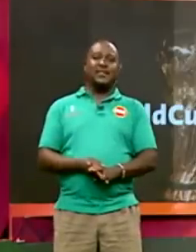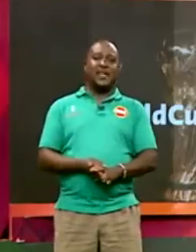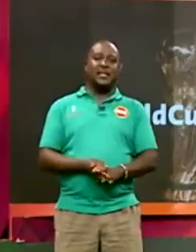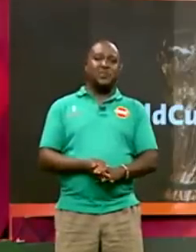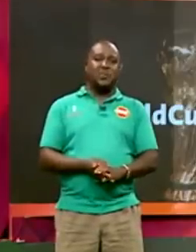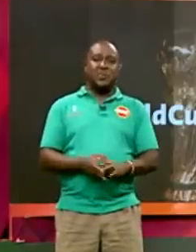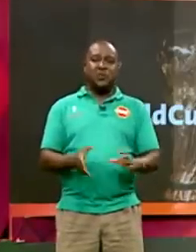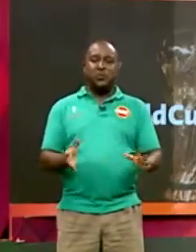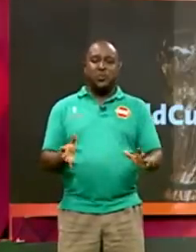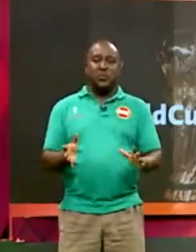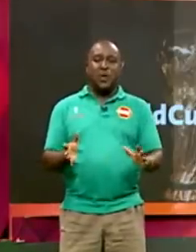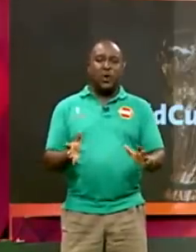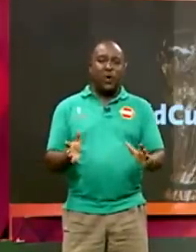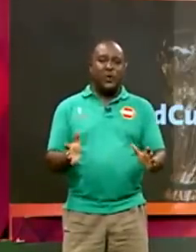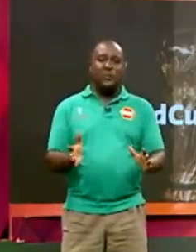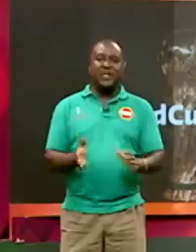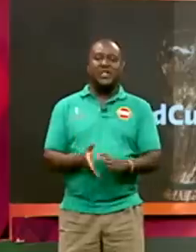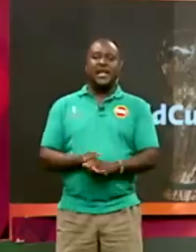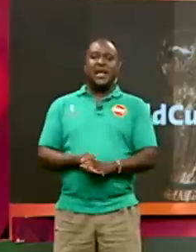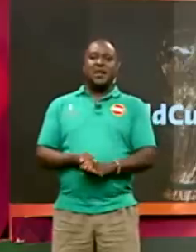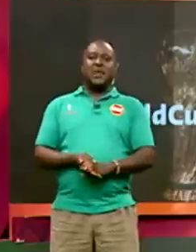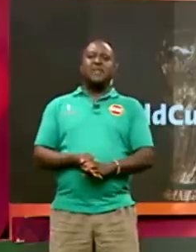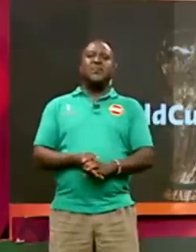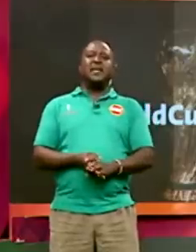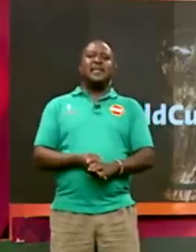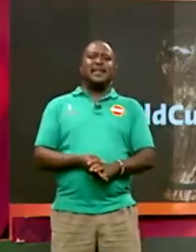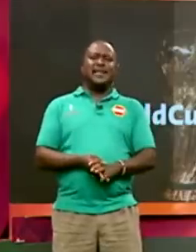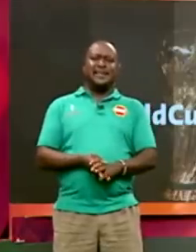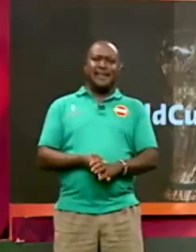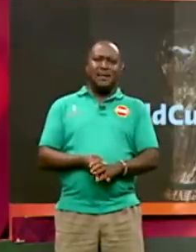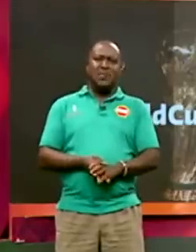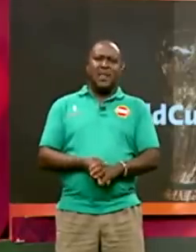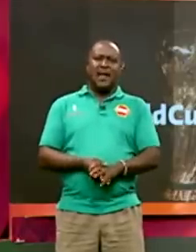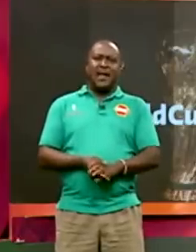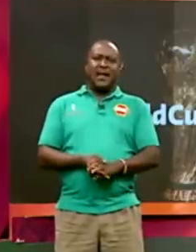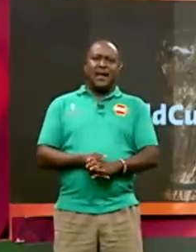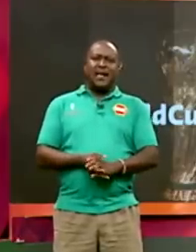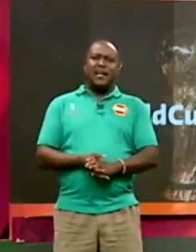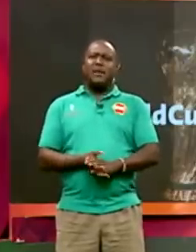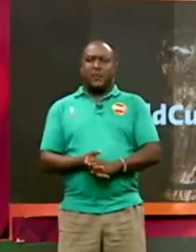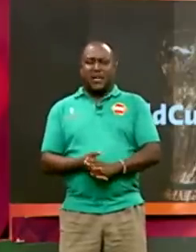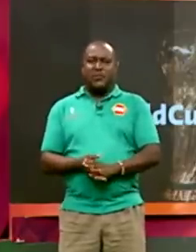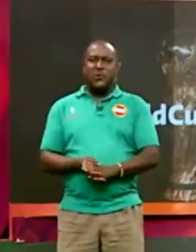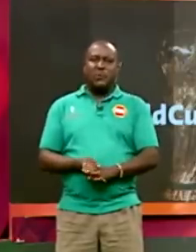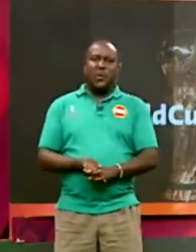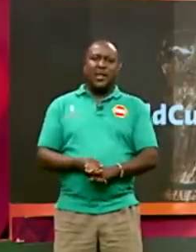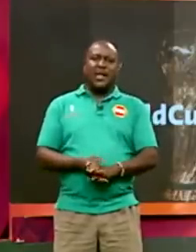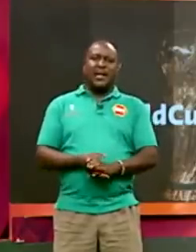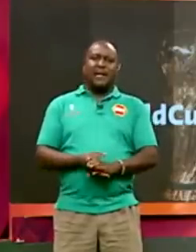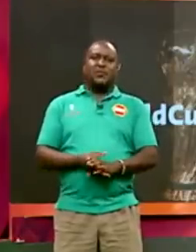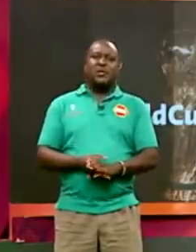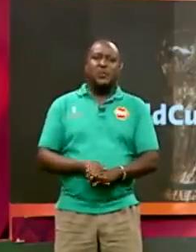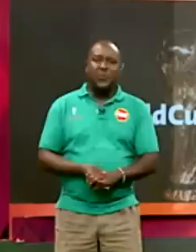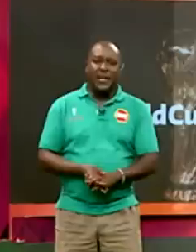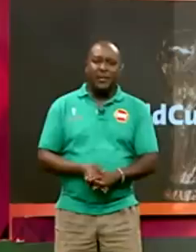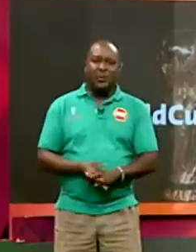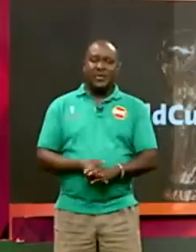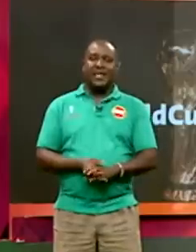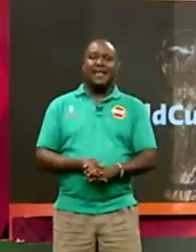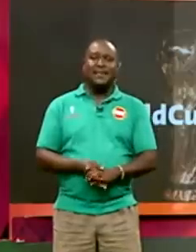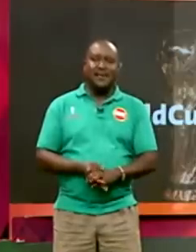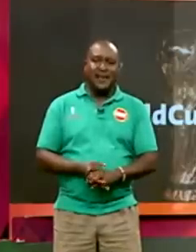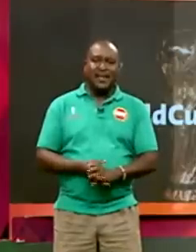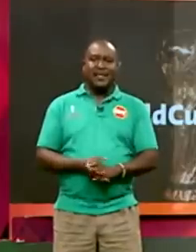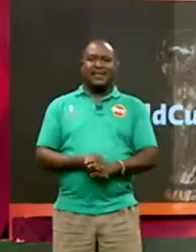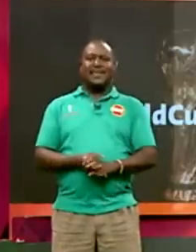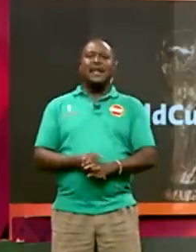longer plying his trade on the pitch, but he made his name in African football for the Super